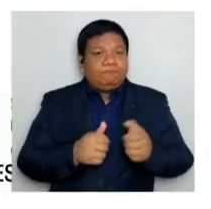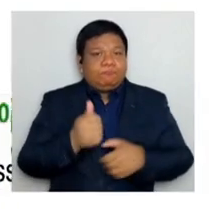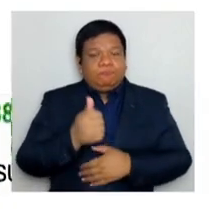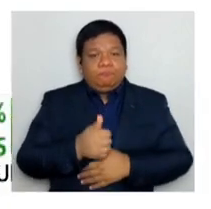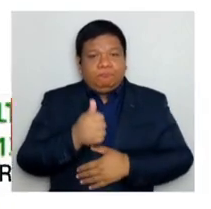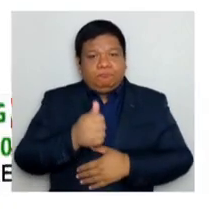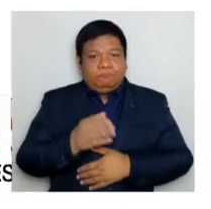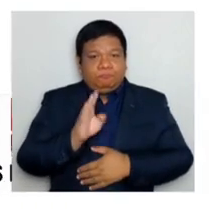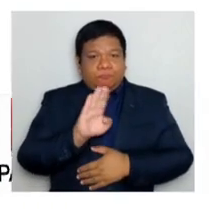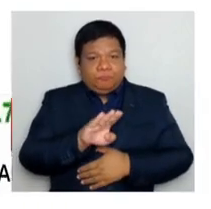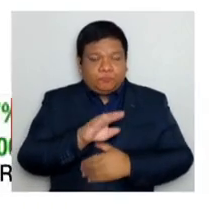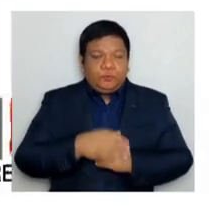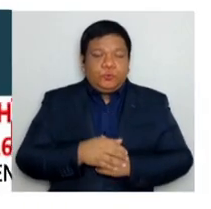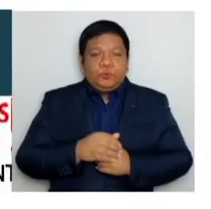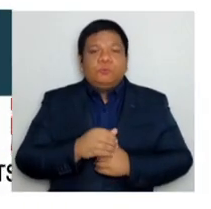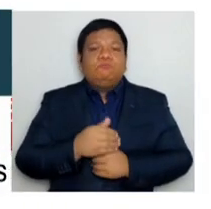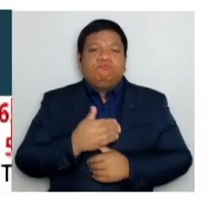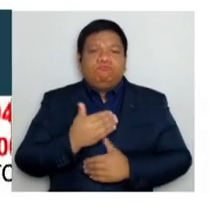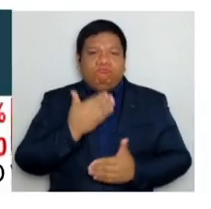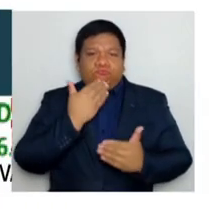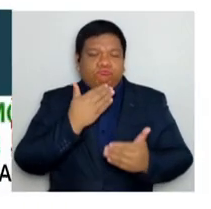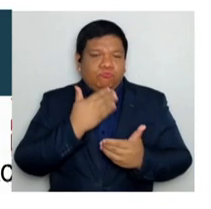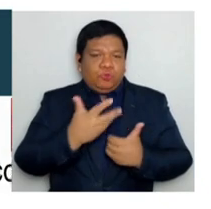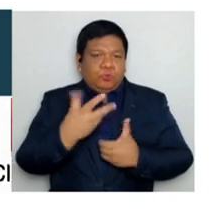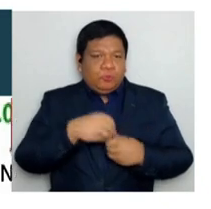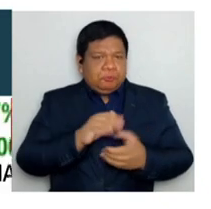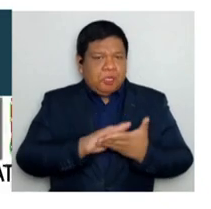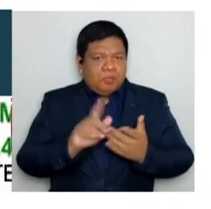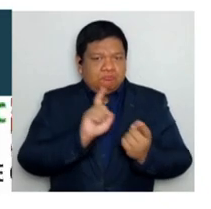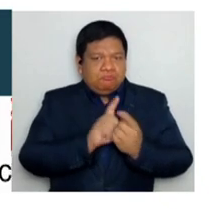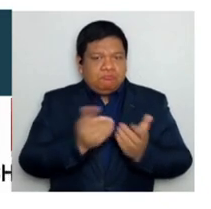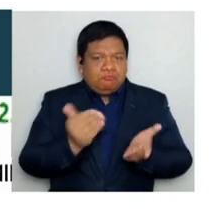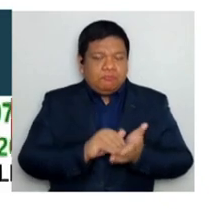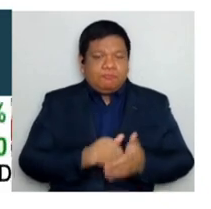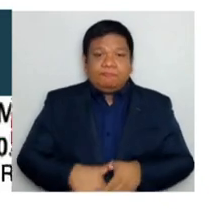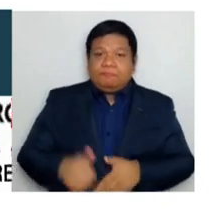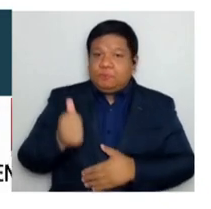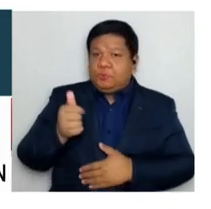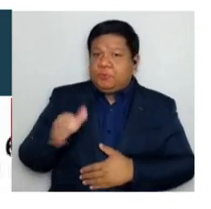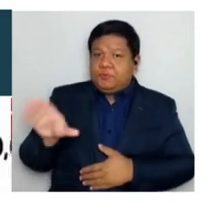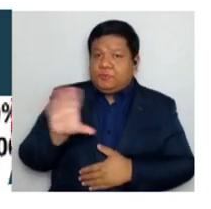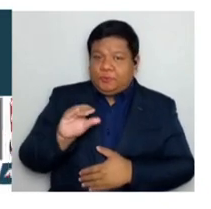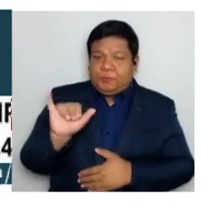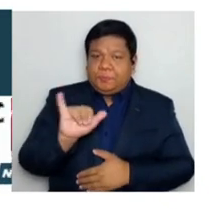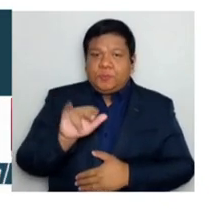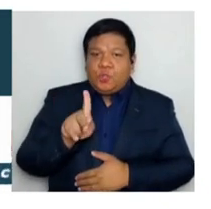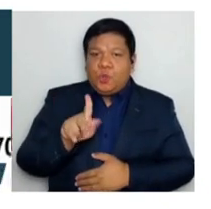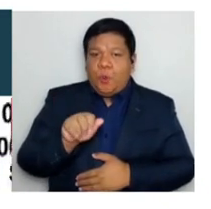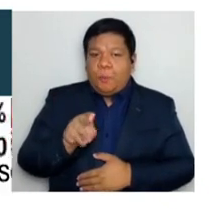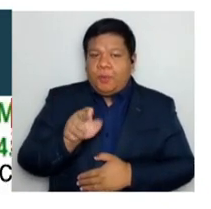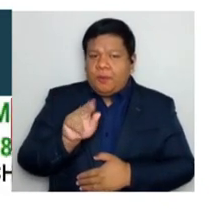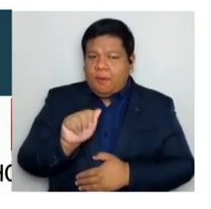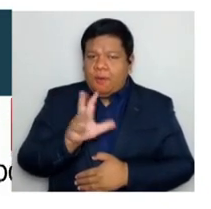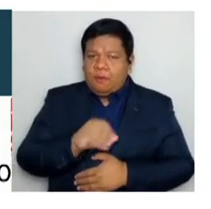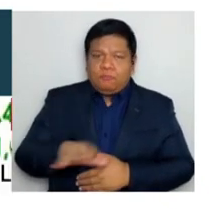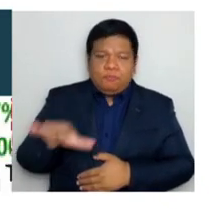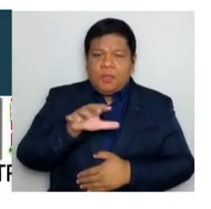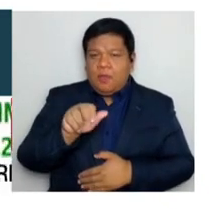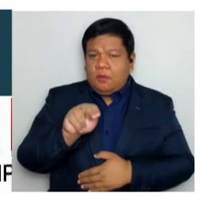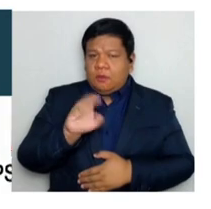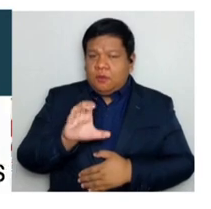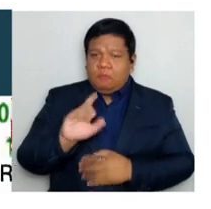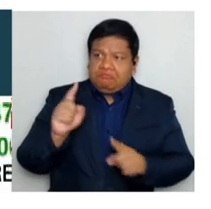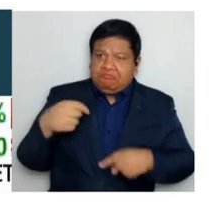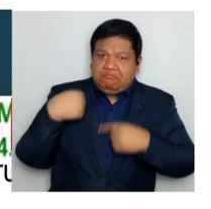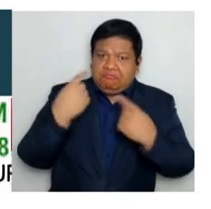good afternoon to you and thanks for joining us today. Nice to see you again. Good afternoon to you, Carmina, and to the whole ANC team. It's been a